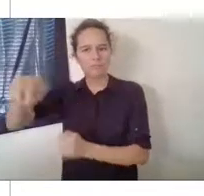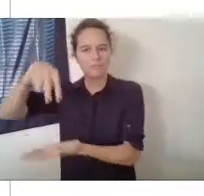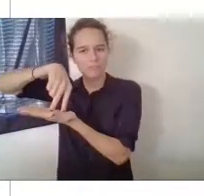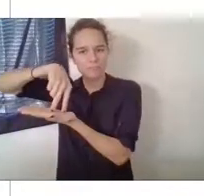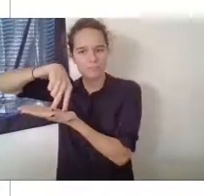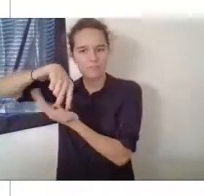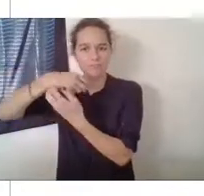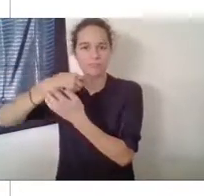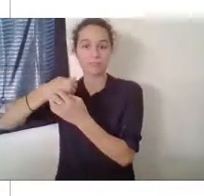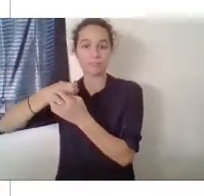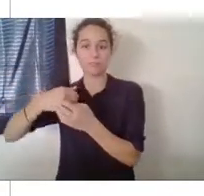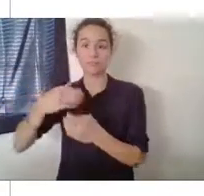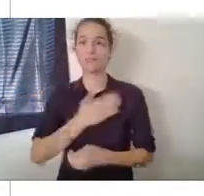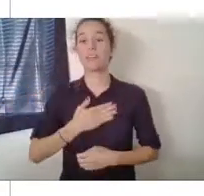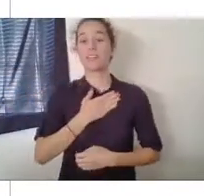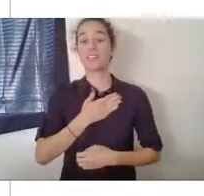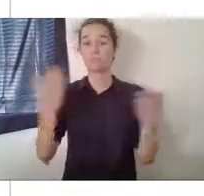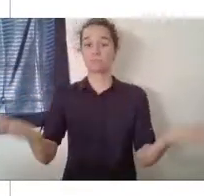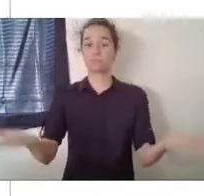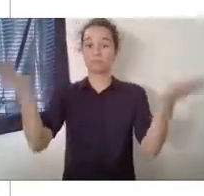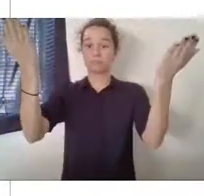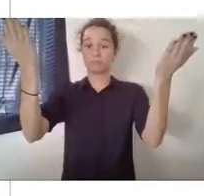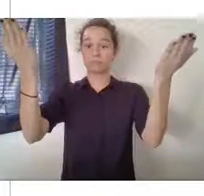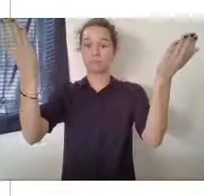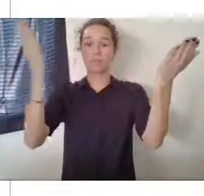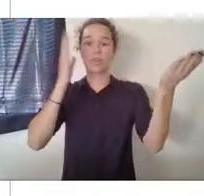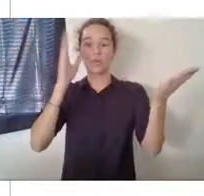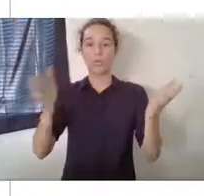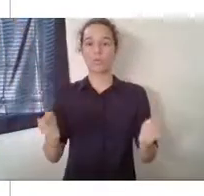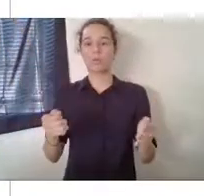I'll lead you through a short demonstration on how to find your base posture.